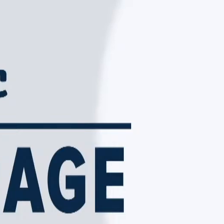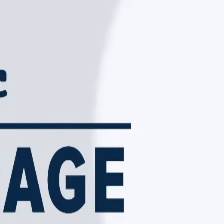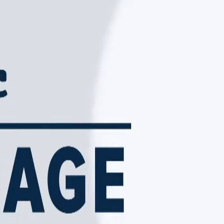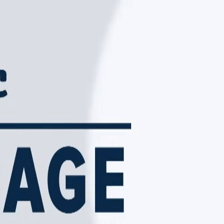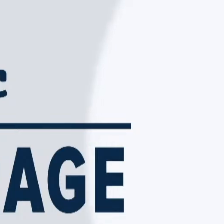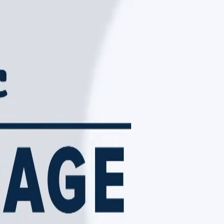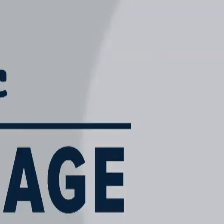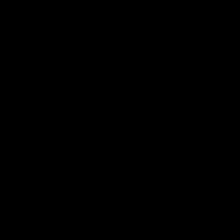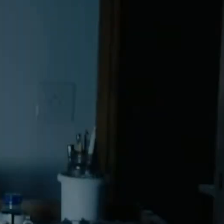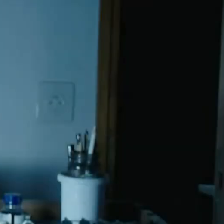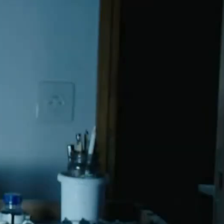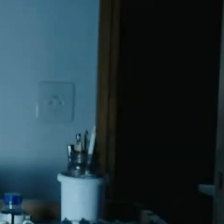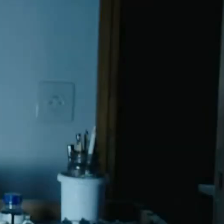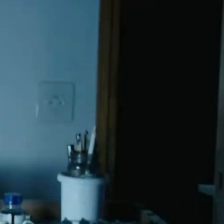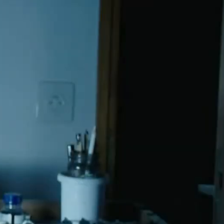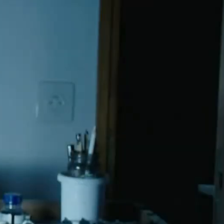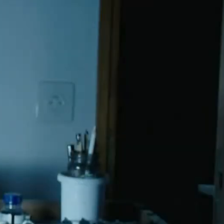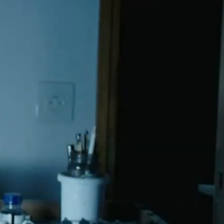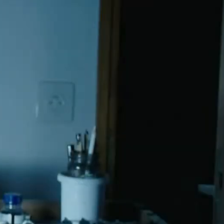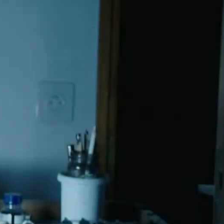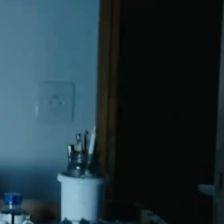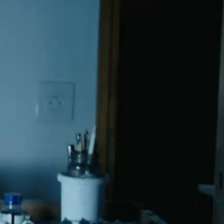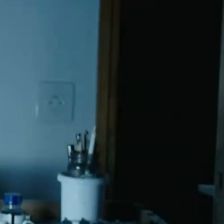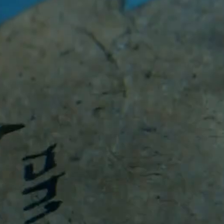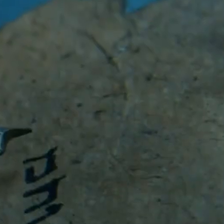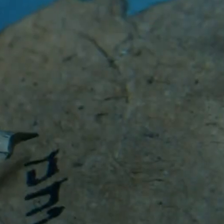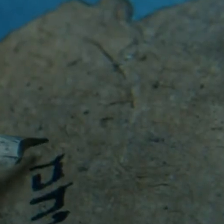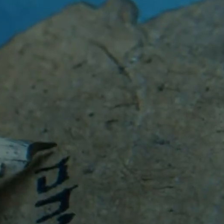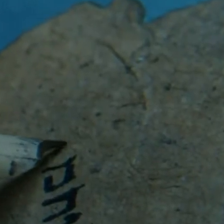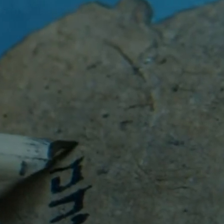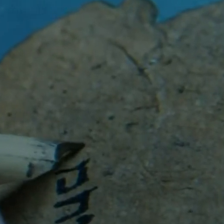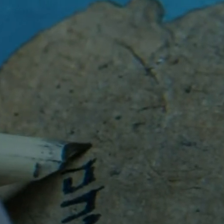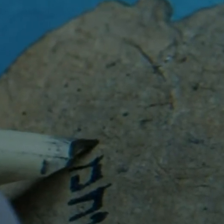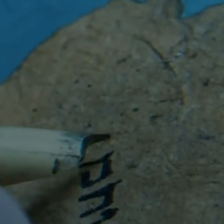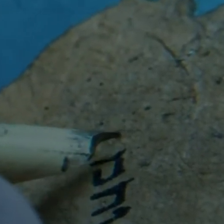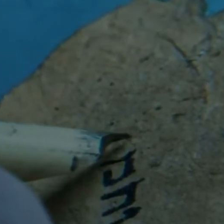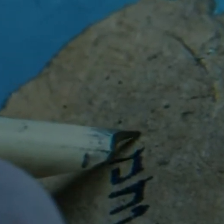Demand. Then you have people that start working and creating.